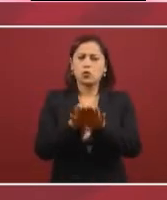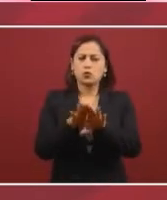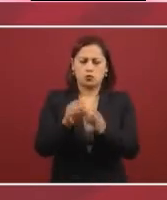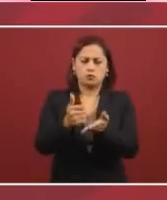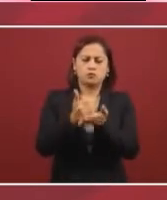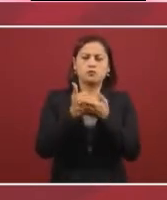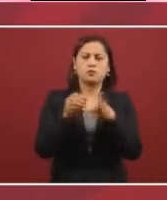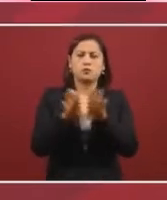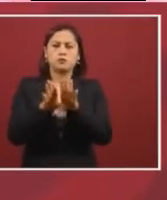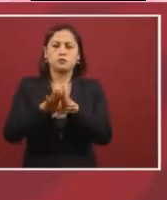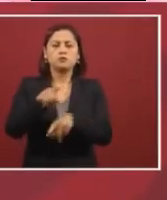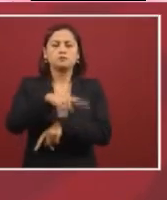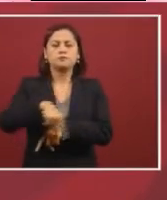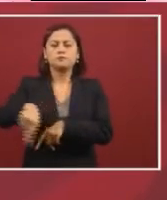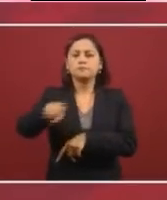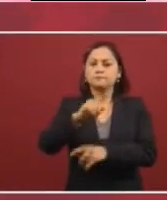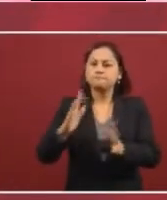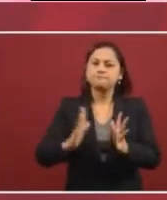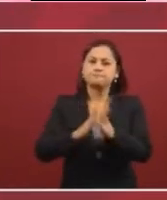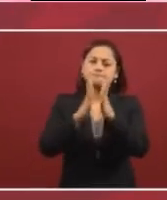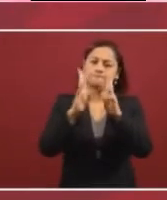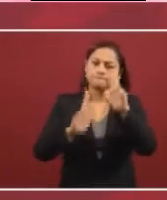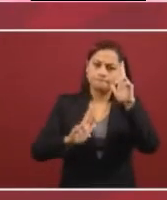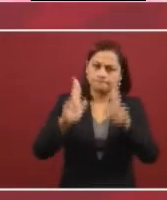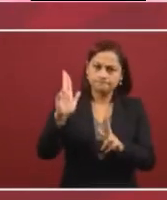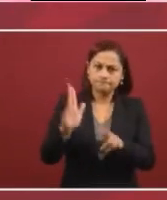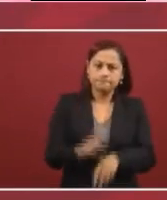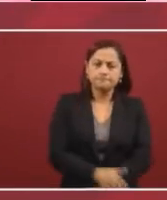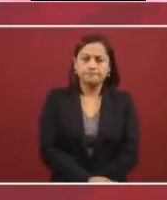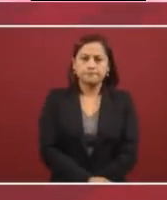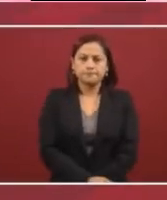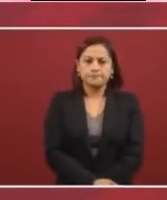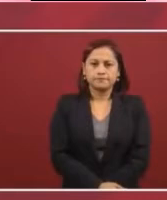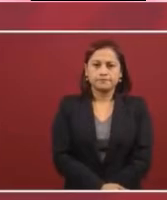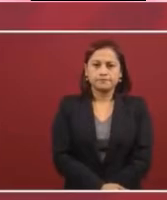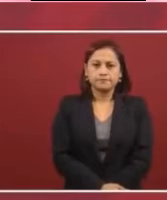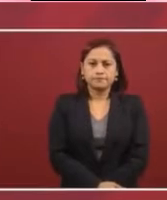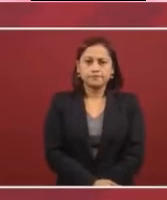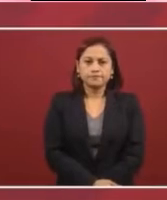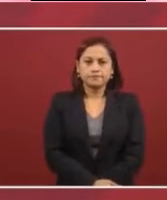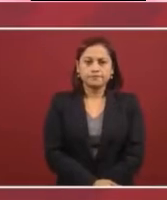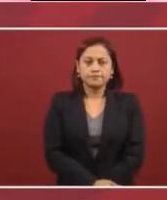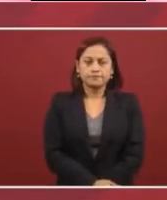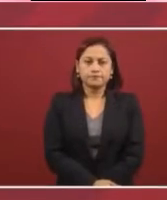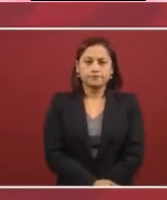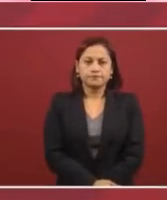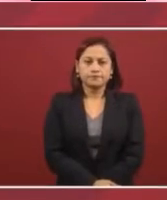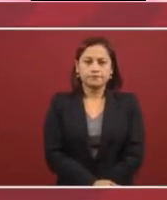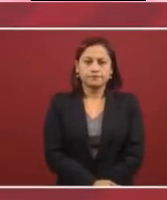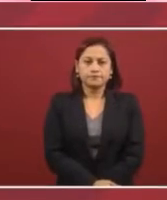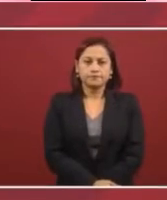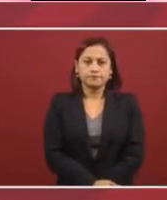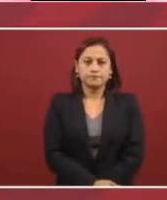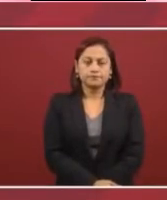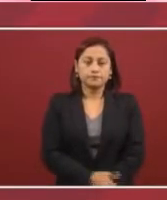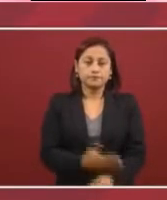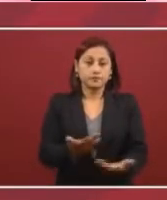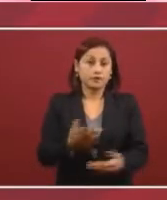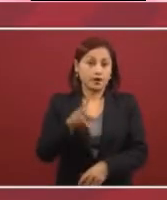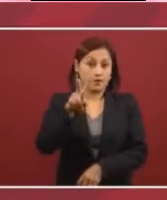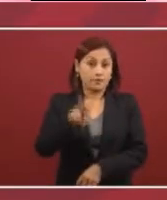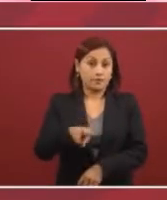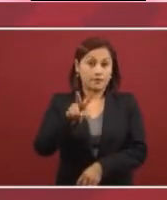With their participation. No se sostiene ningún movimiento. We don't sustain any